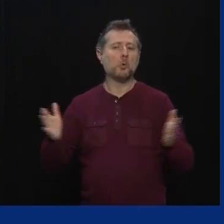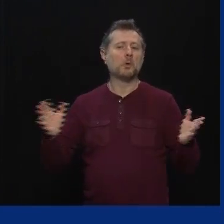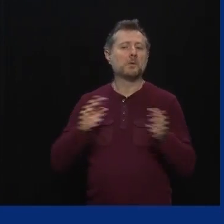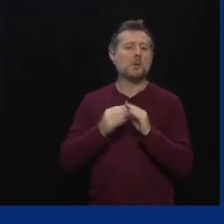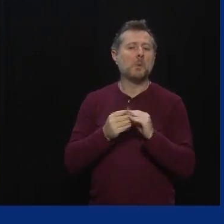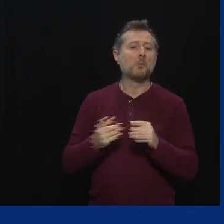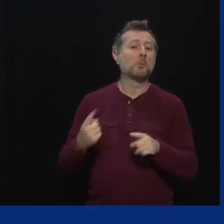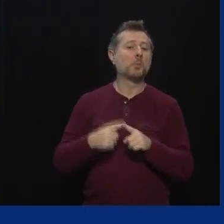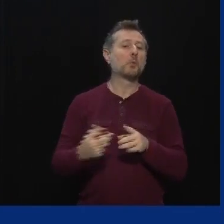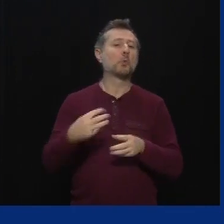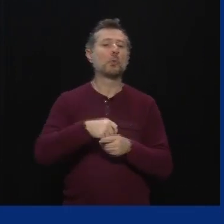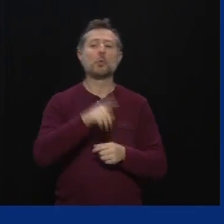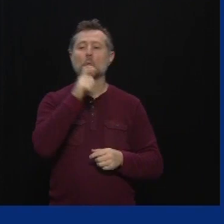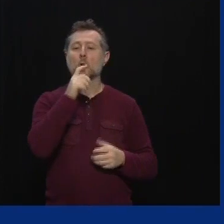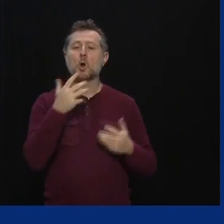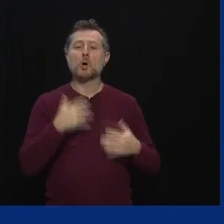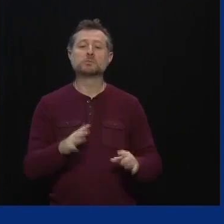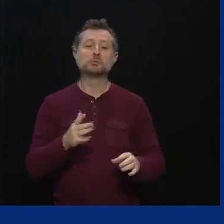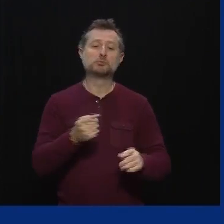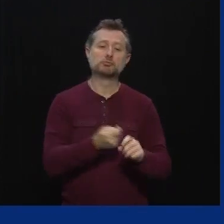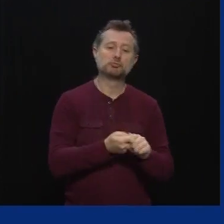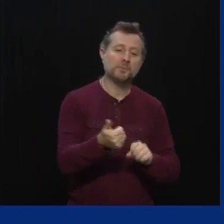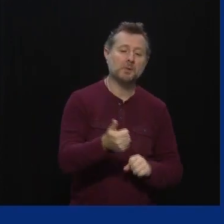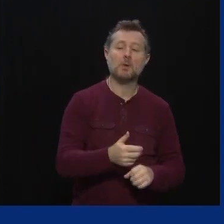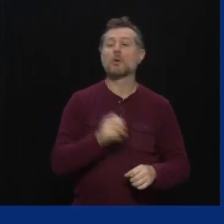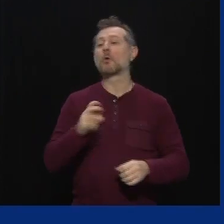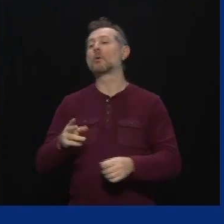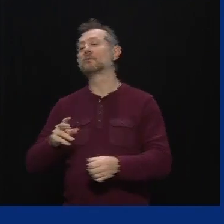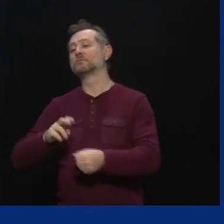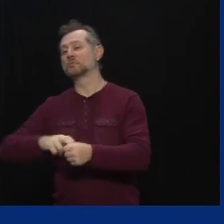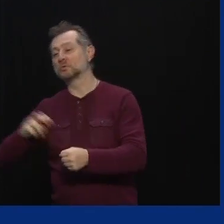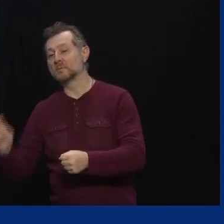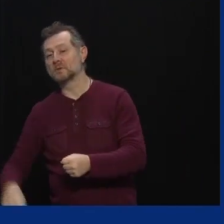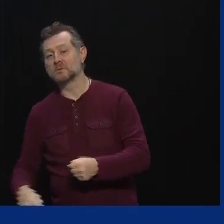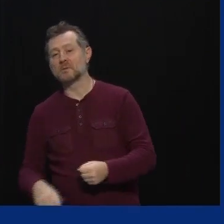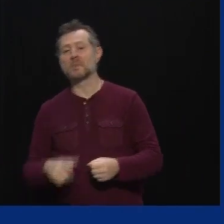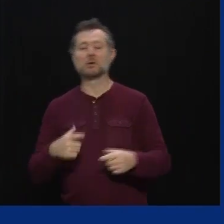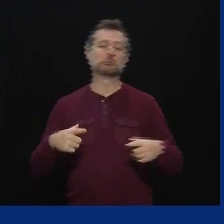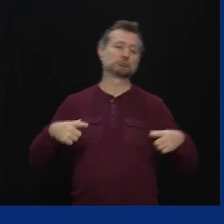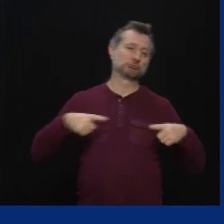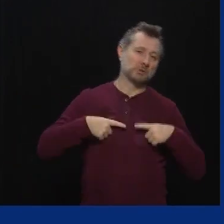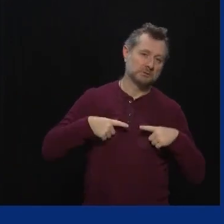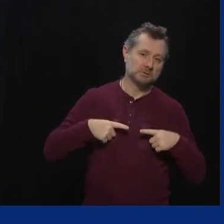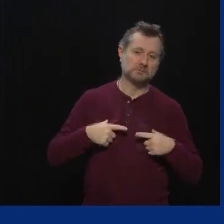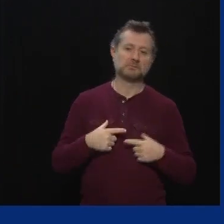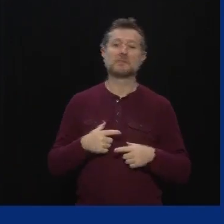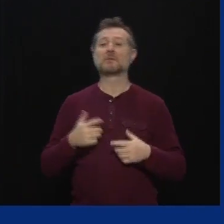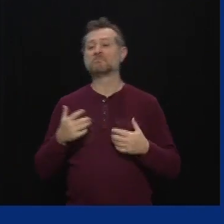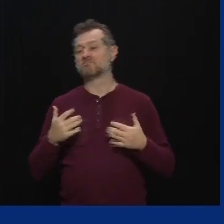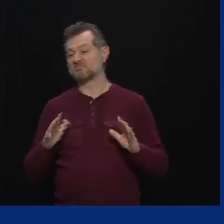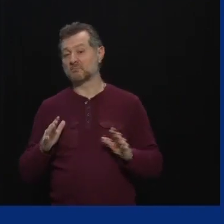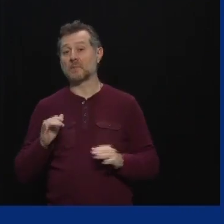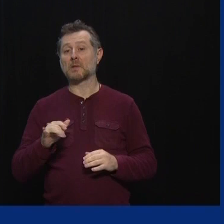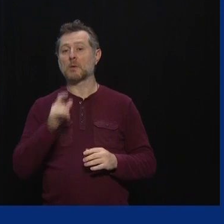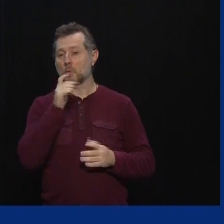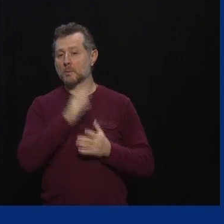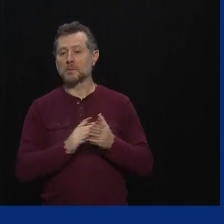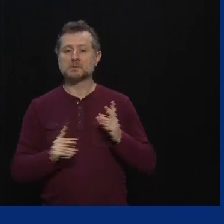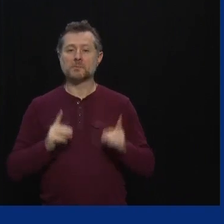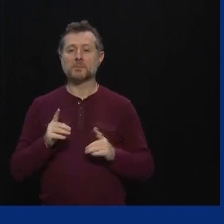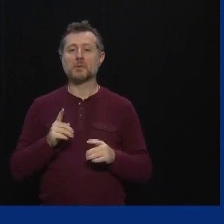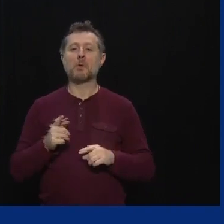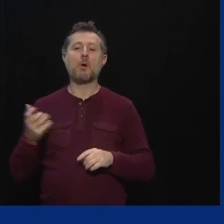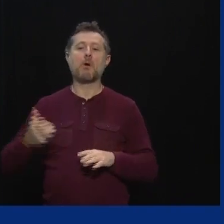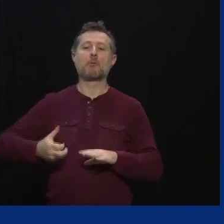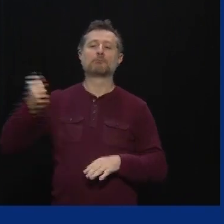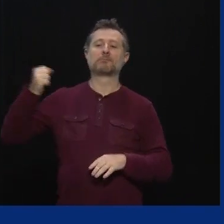been terminated, resignations, people just decided to retire at the time, but also people who are on furlough who are waiting to see the outcome of the litigation.